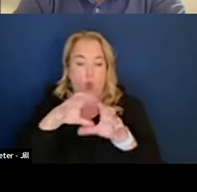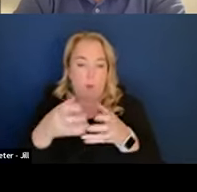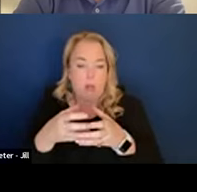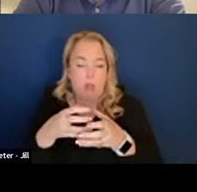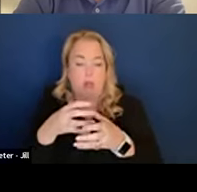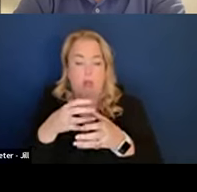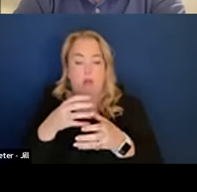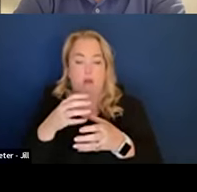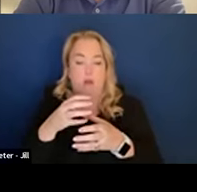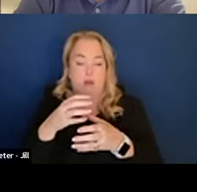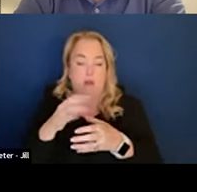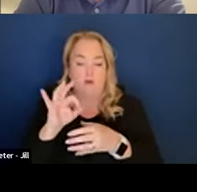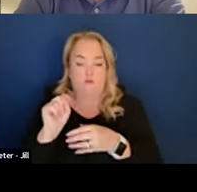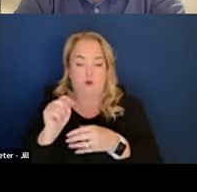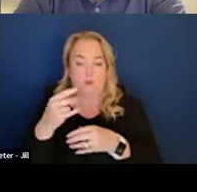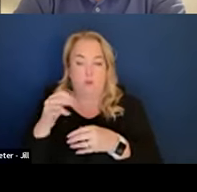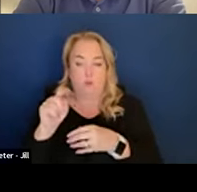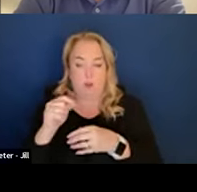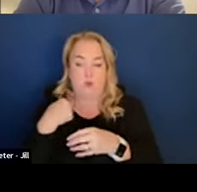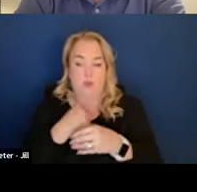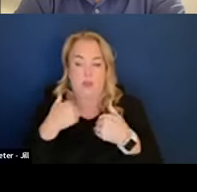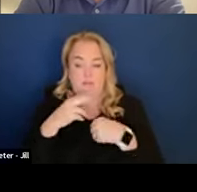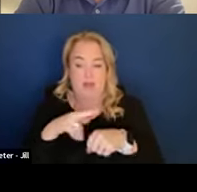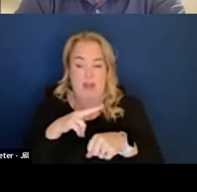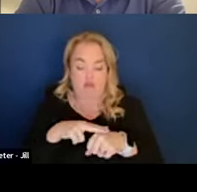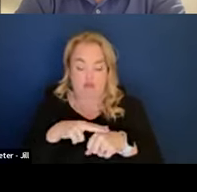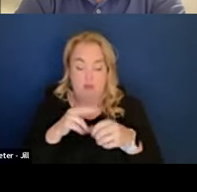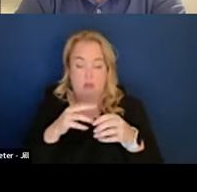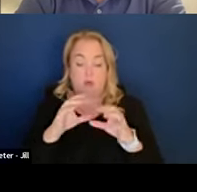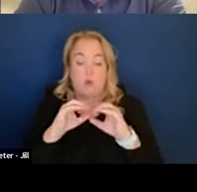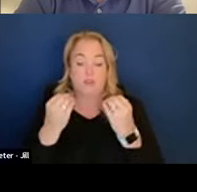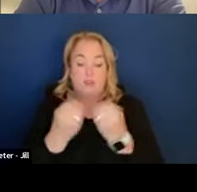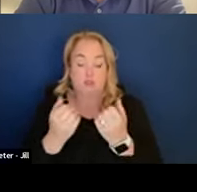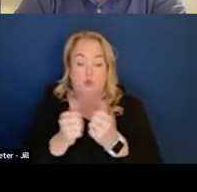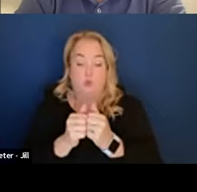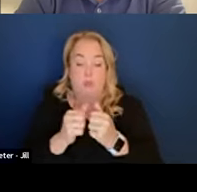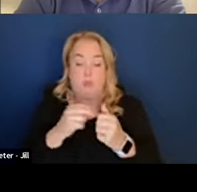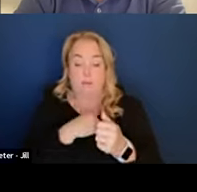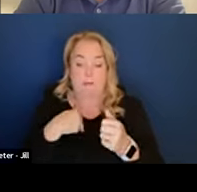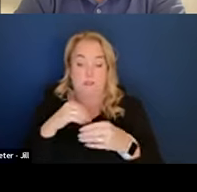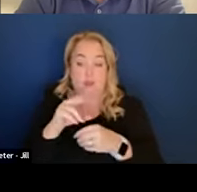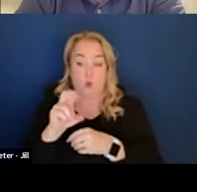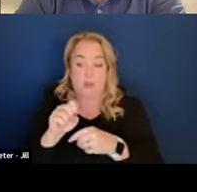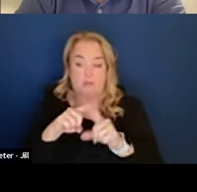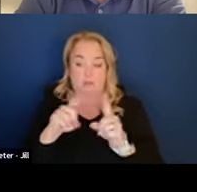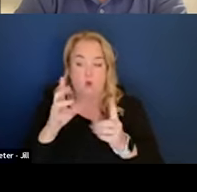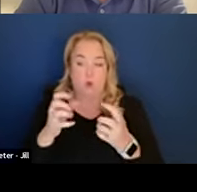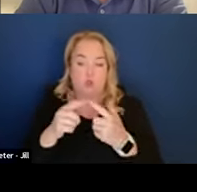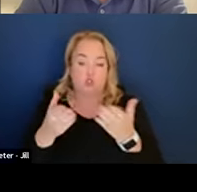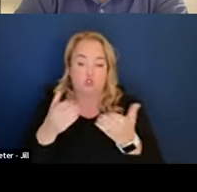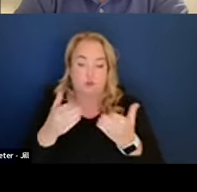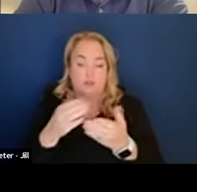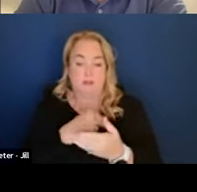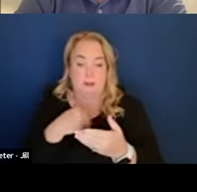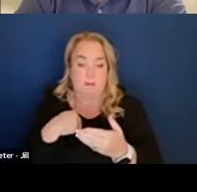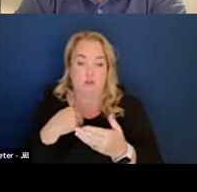that is we're a national organization, we have members throughout the US. And so we wanna partner with organizations that can service our members and have resources